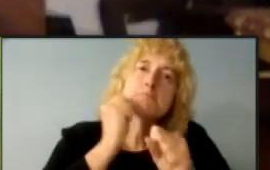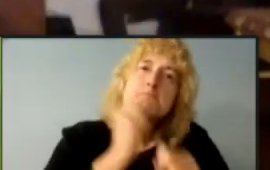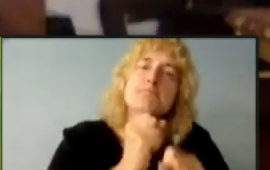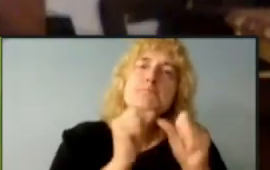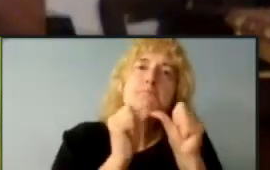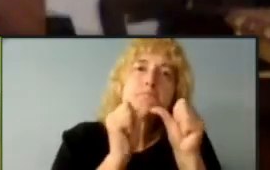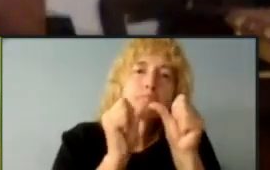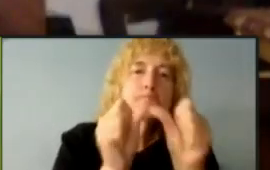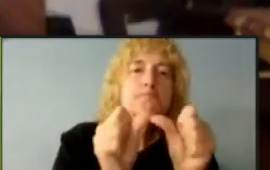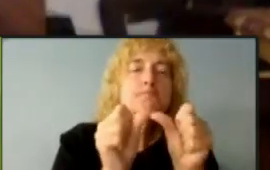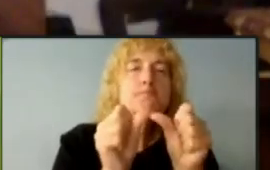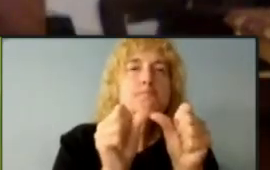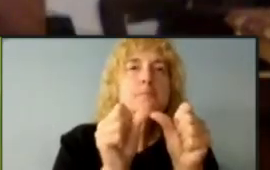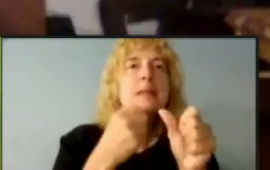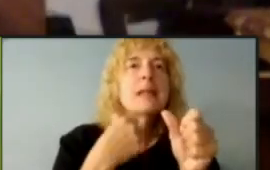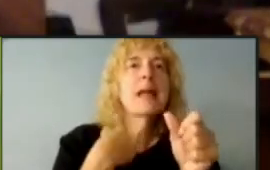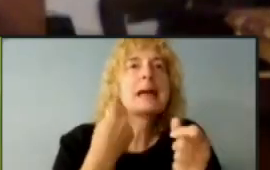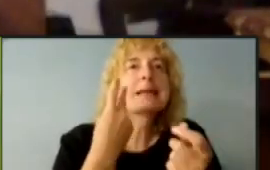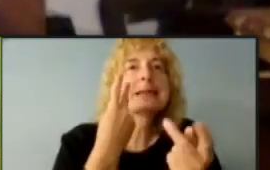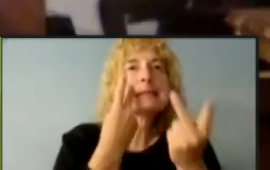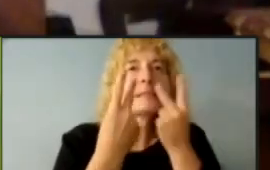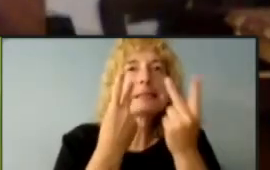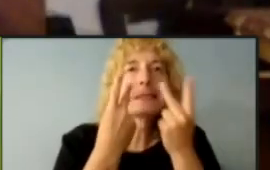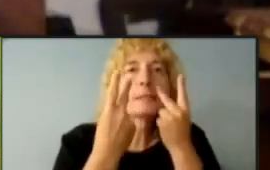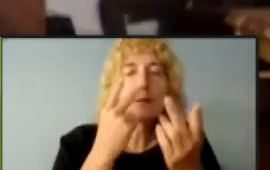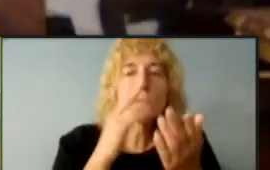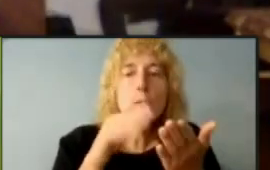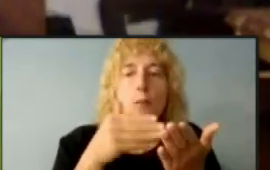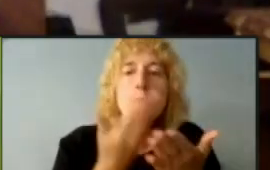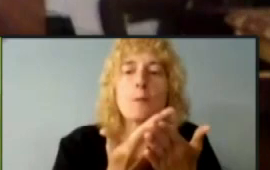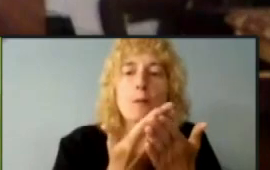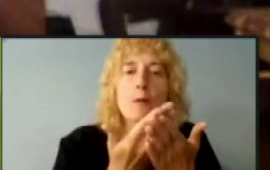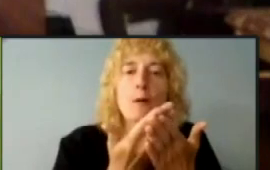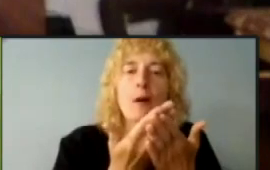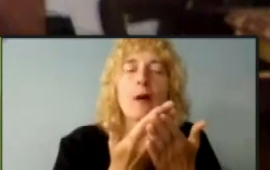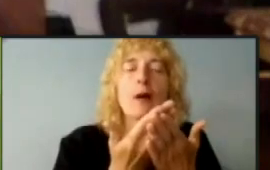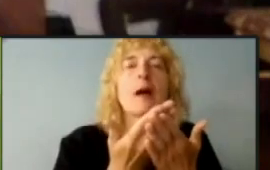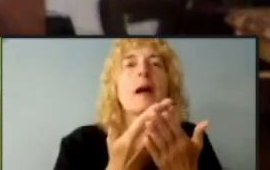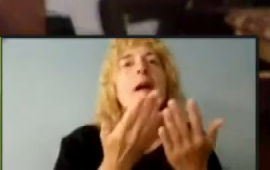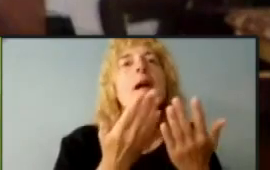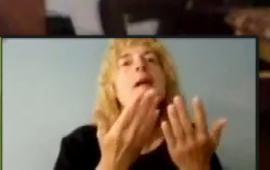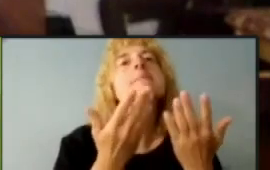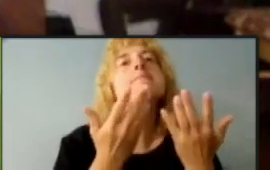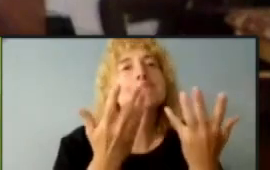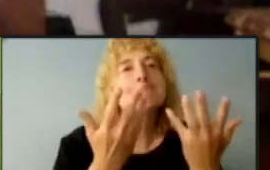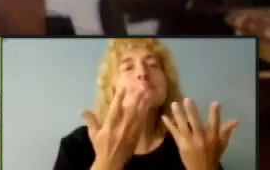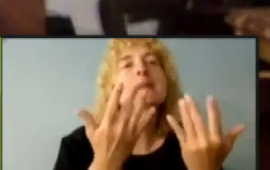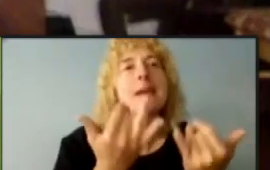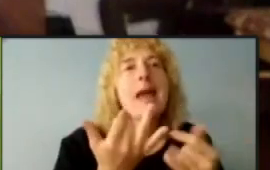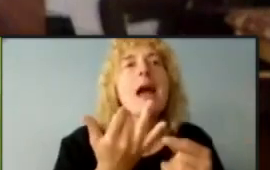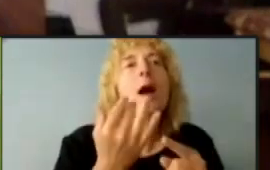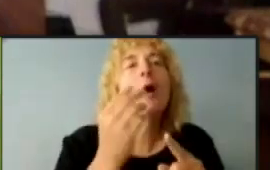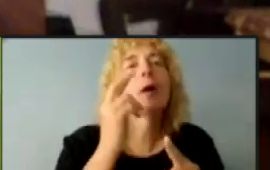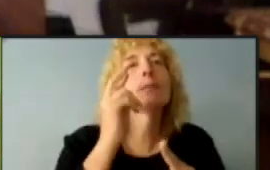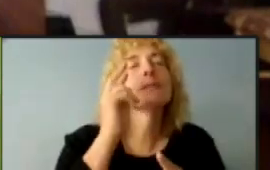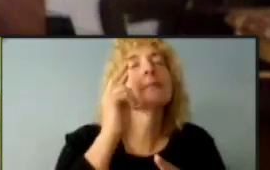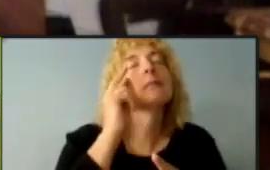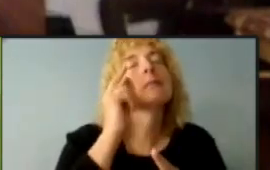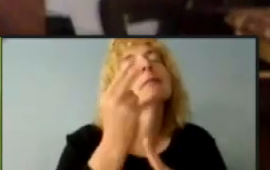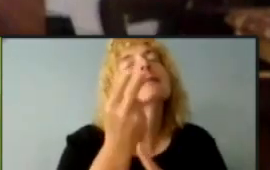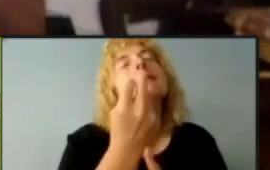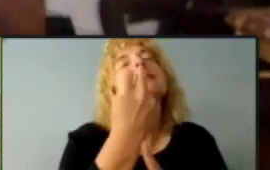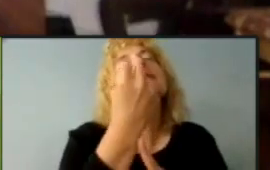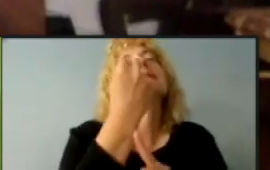And because I see all those things in you, we get to reflect them back so that they come to me as well. All right, so